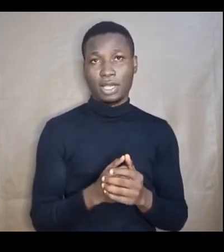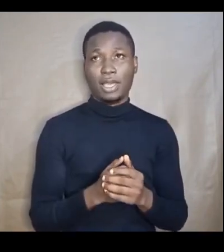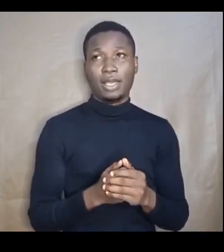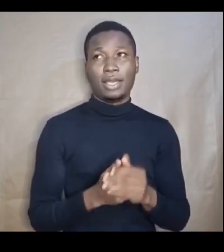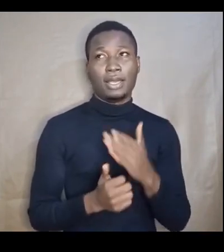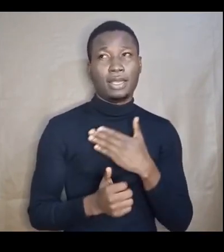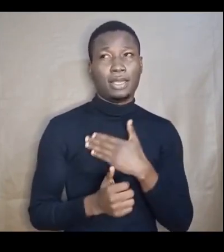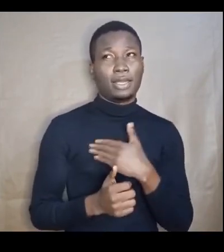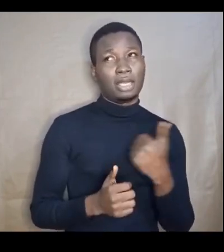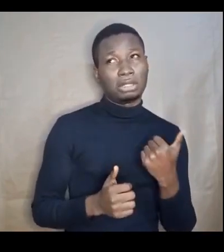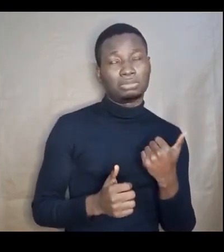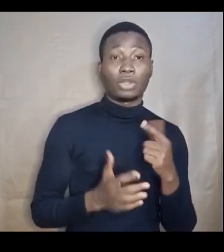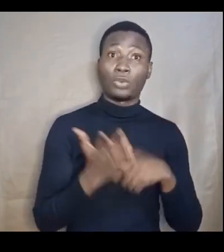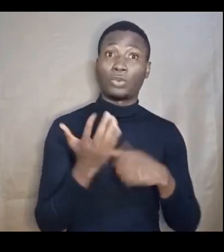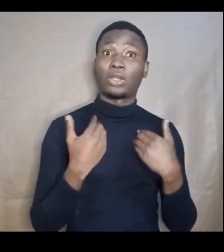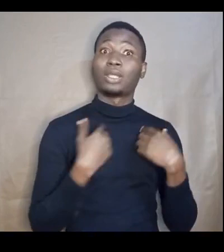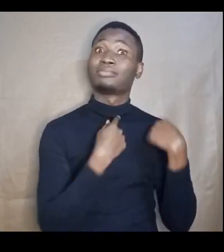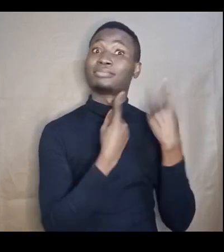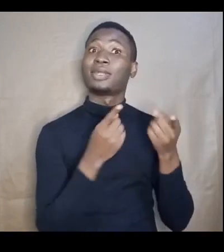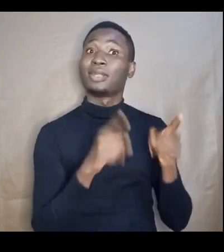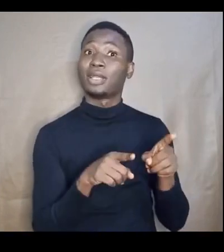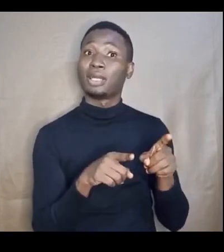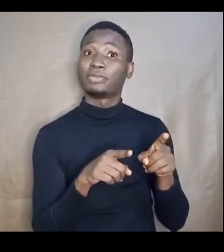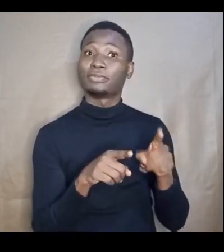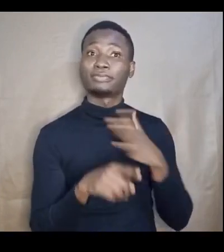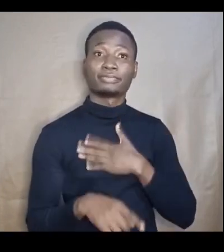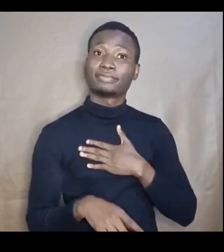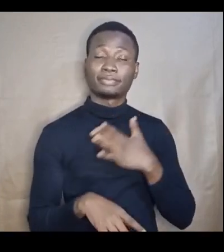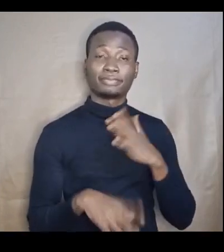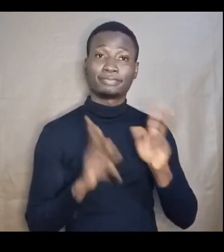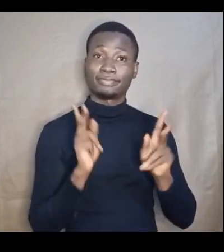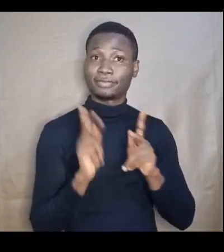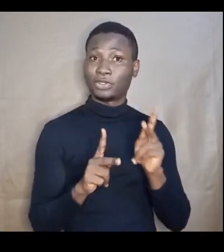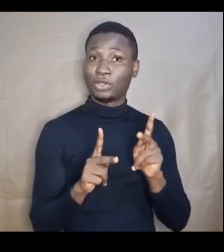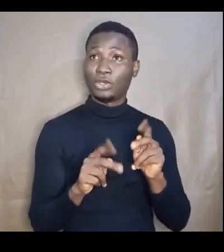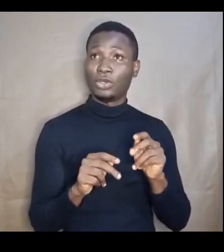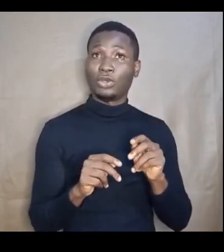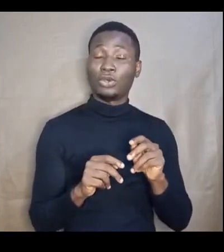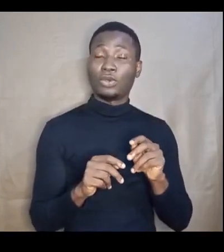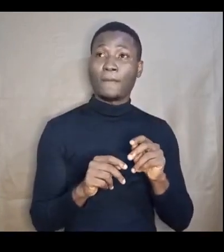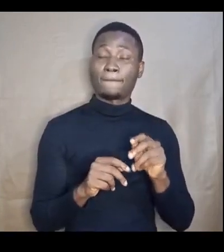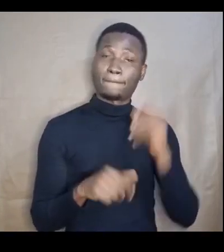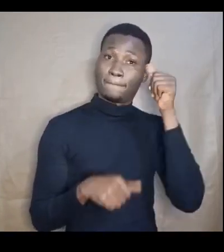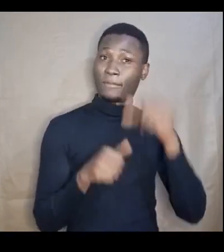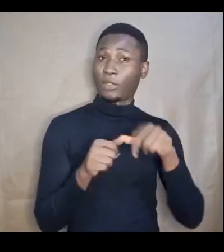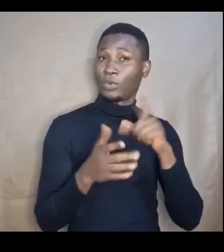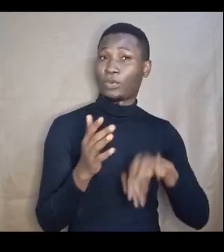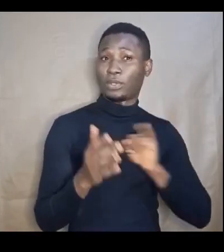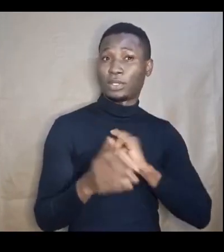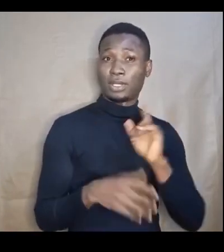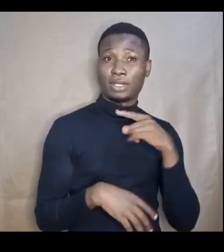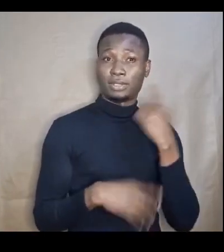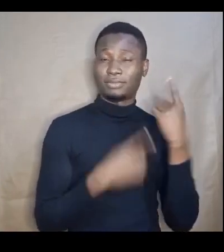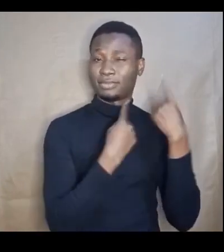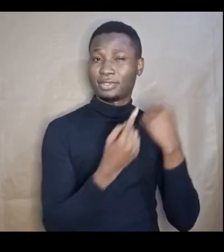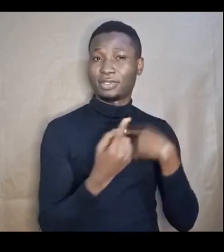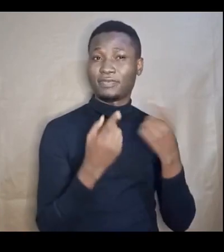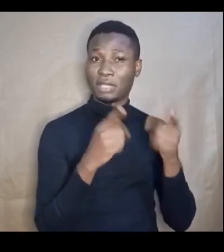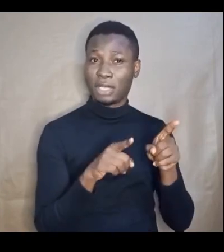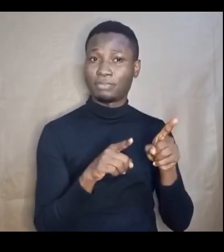what has happened so far, ladies and gentlemen, is that when I say that it's been going on so far, so